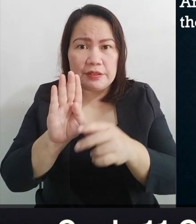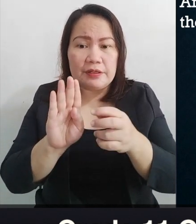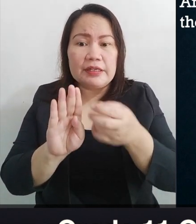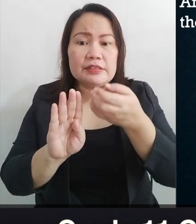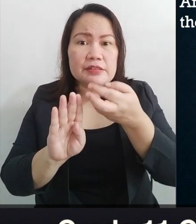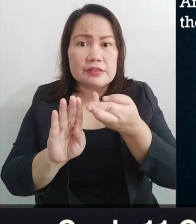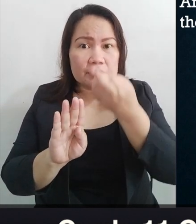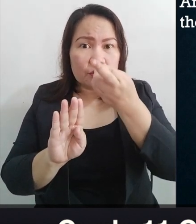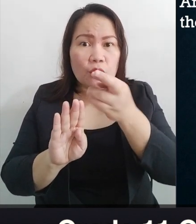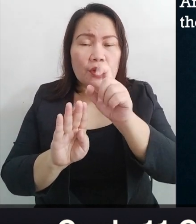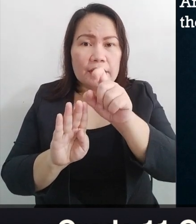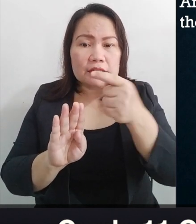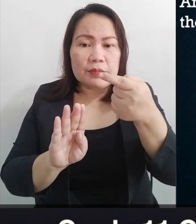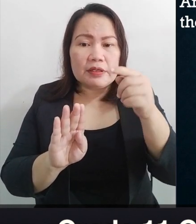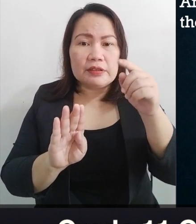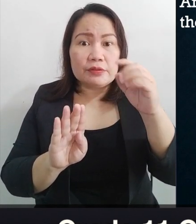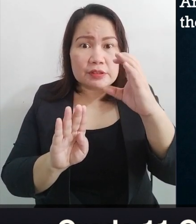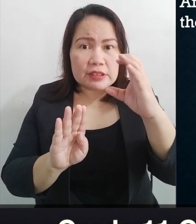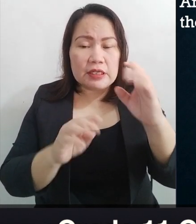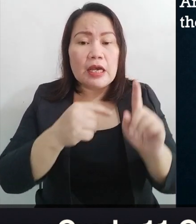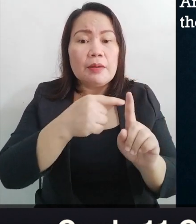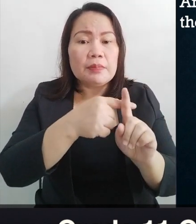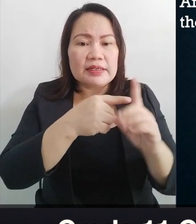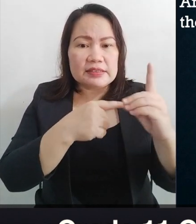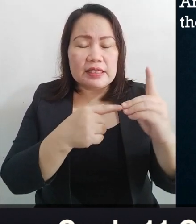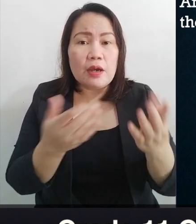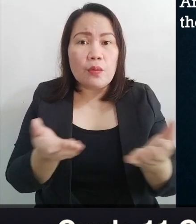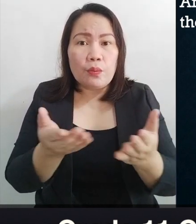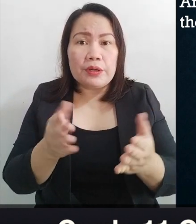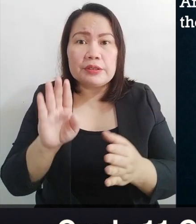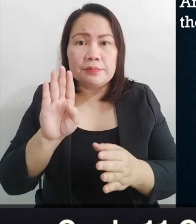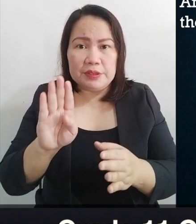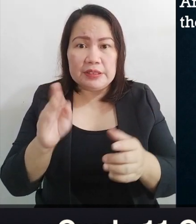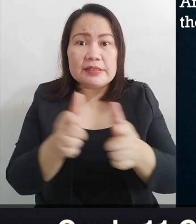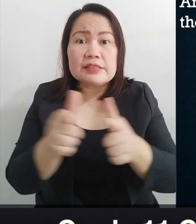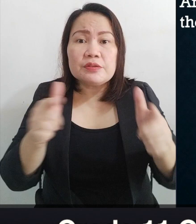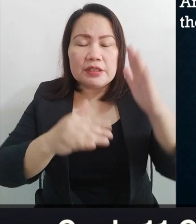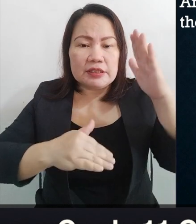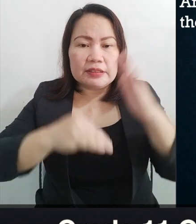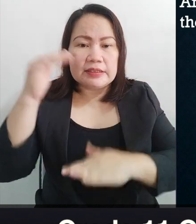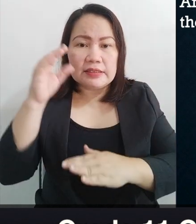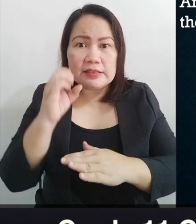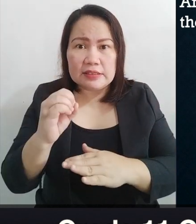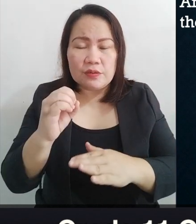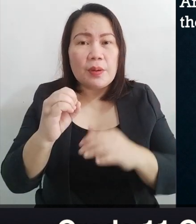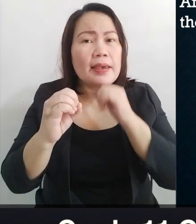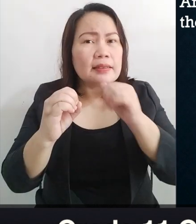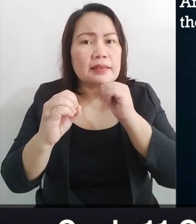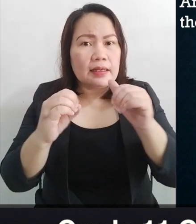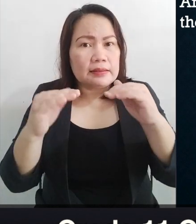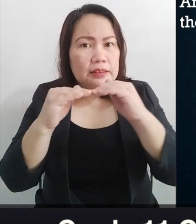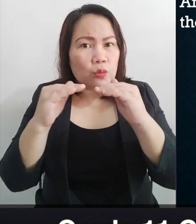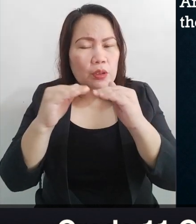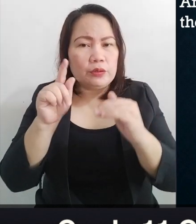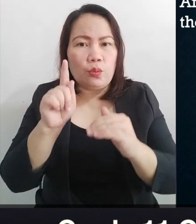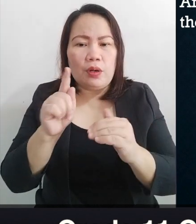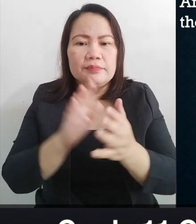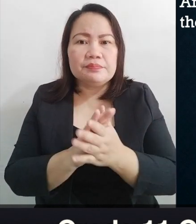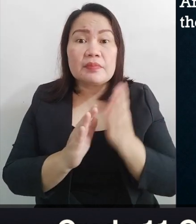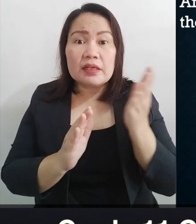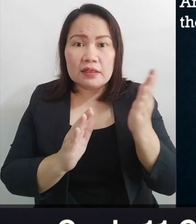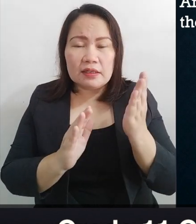b raised to x minus c plus d, where b is greater than 0 and not equal to 1. So here are